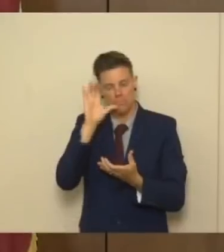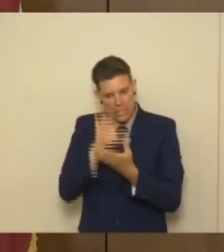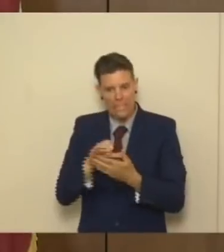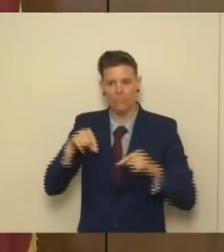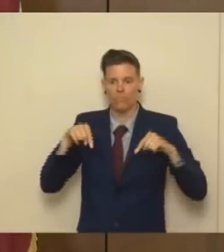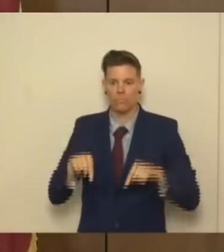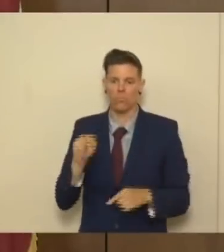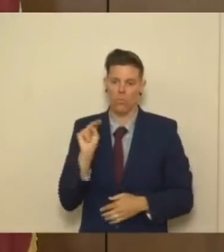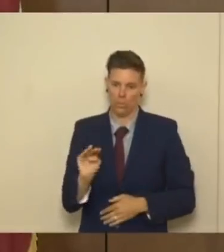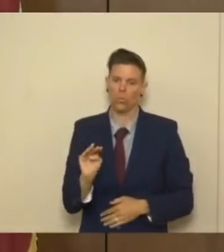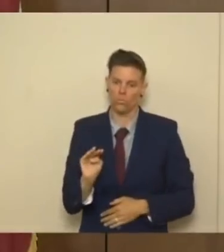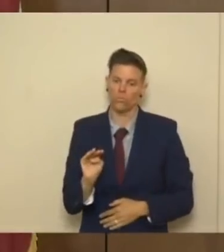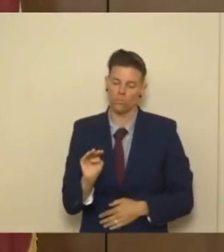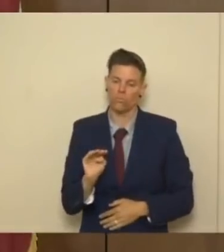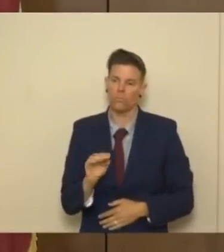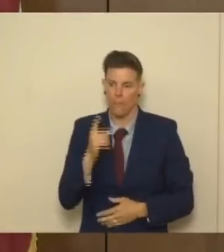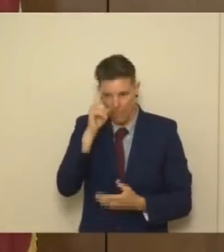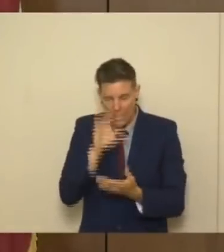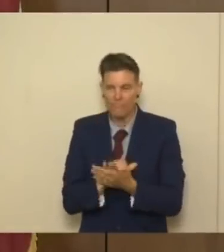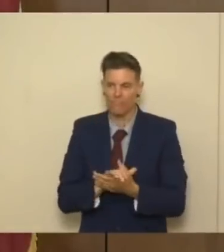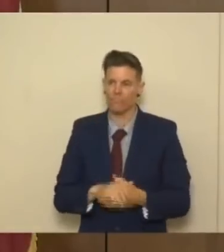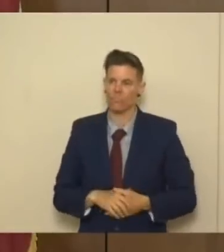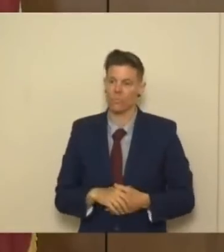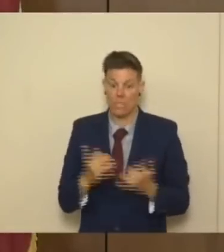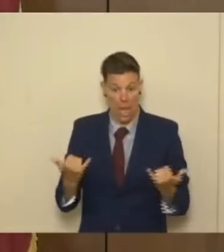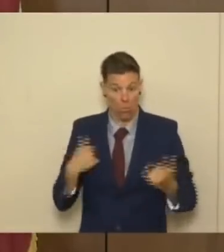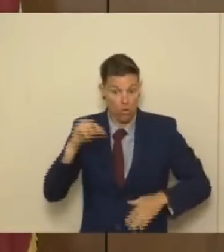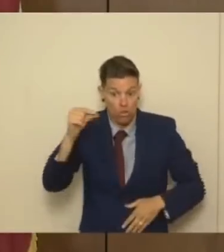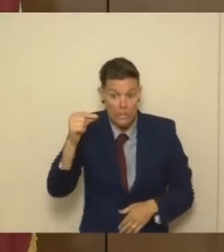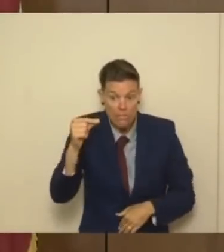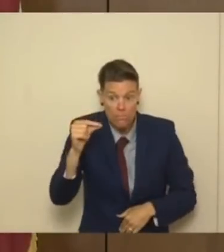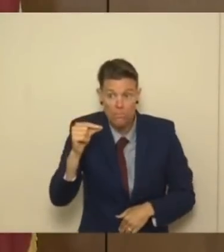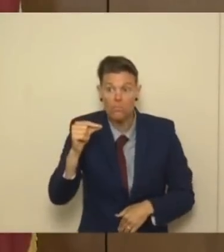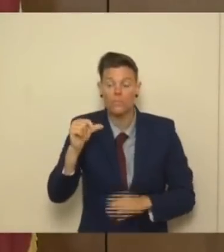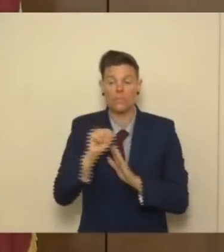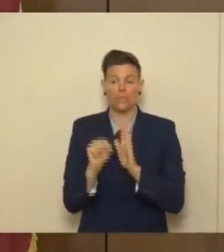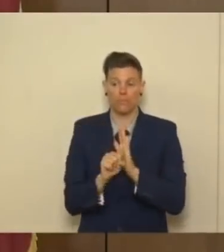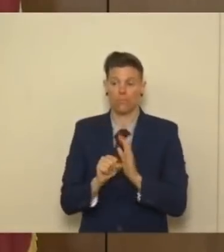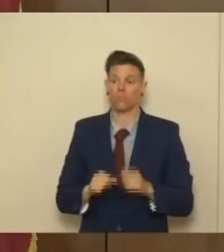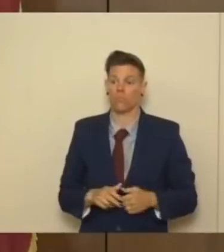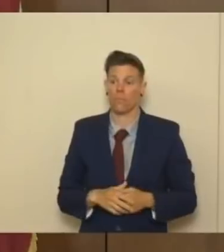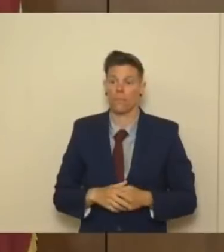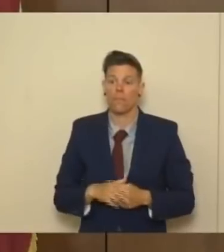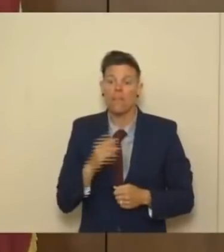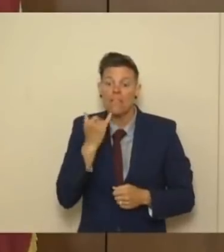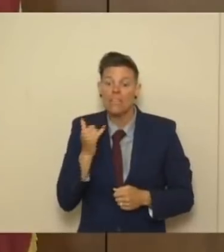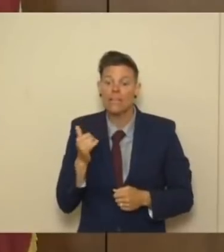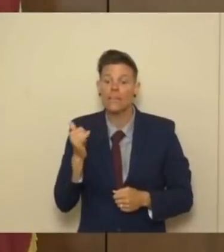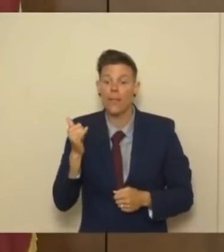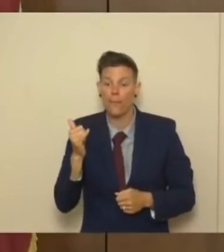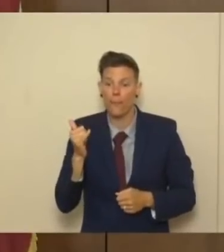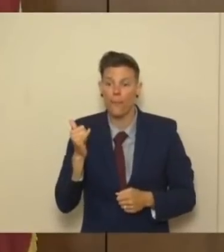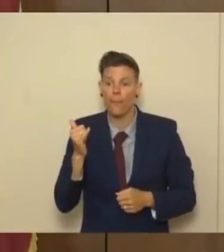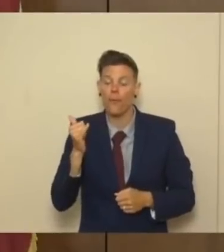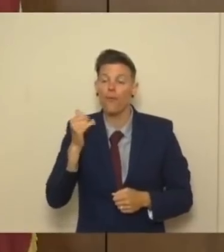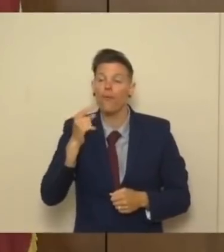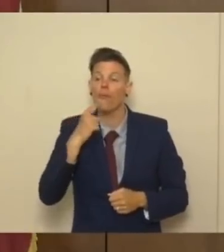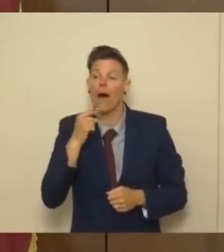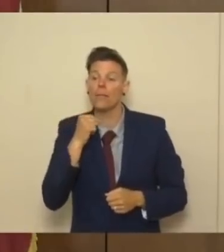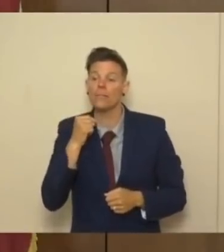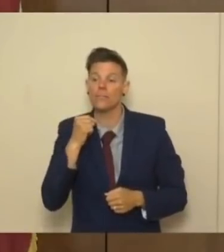red, New Mexicans pretty quickly put us right back. I'm doing the part that I have control over. What do I have control